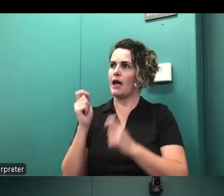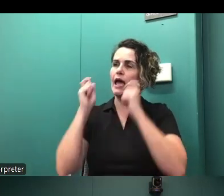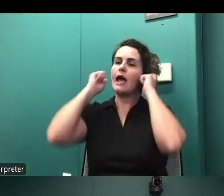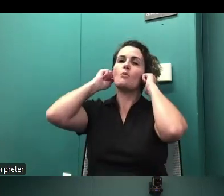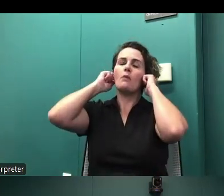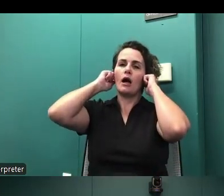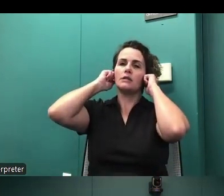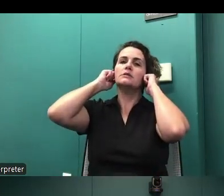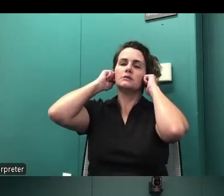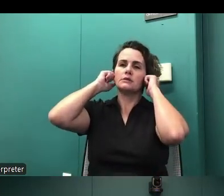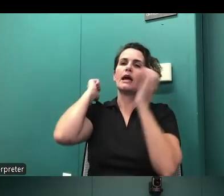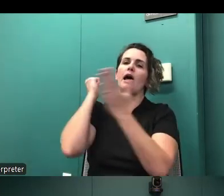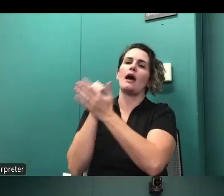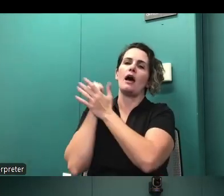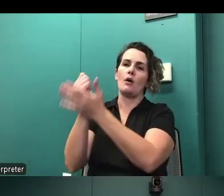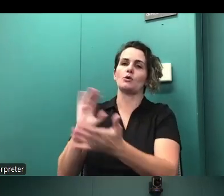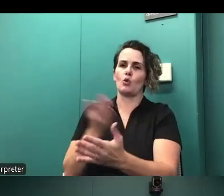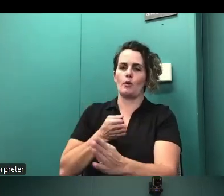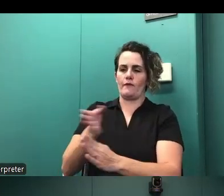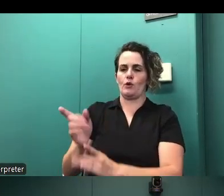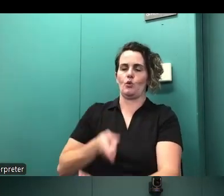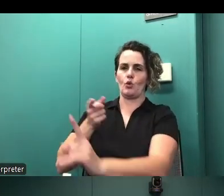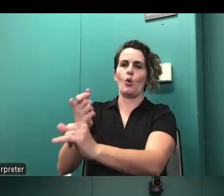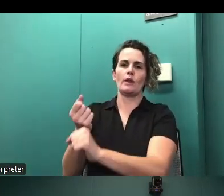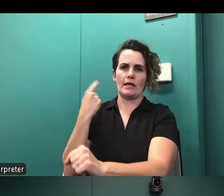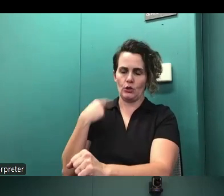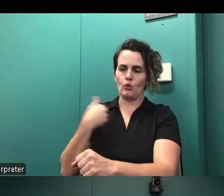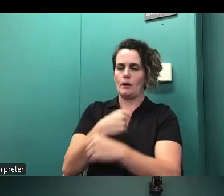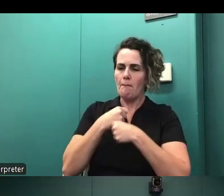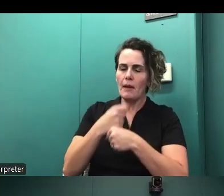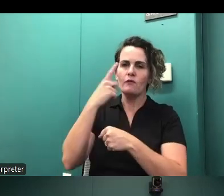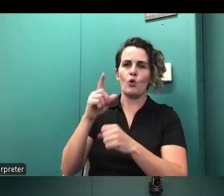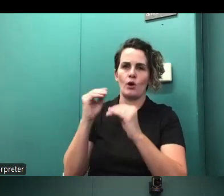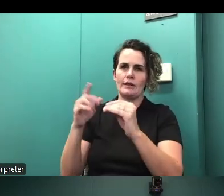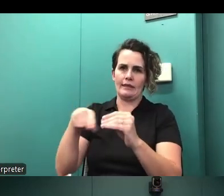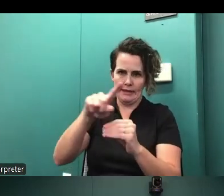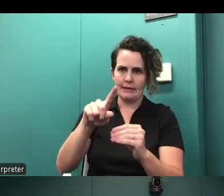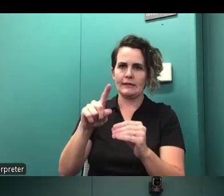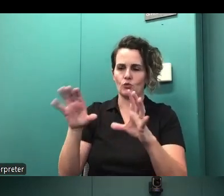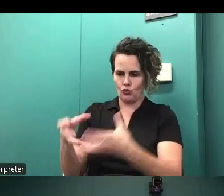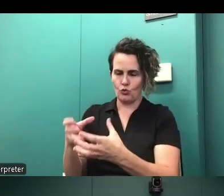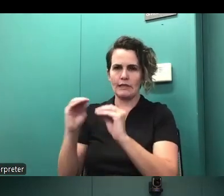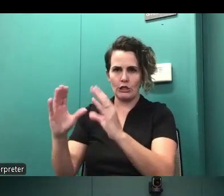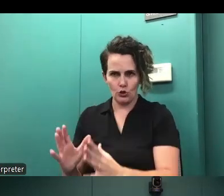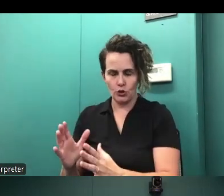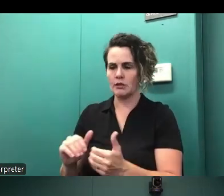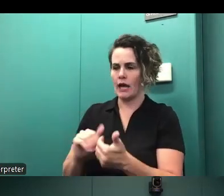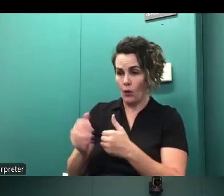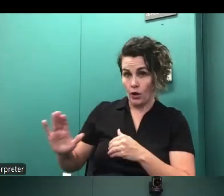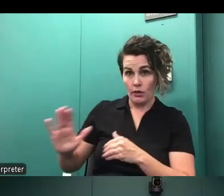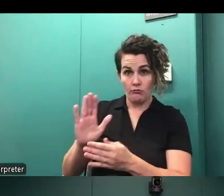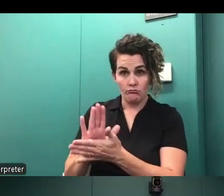wanted. We worked really, that was like our professional goal last year. It was kind of cool. And then just how are they doing with their academic